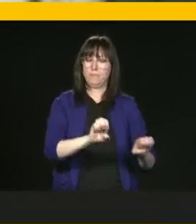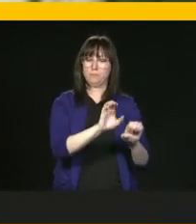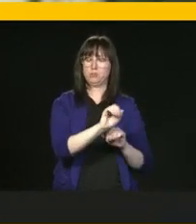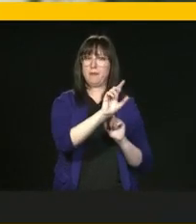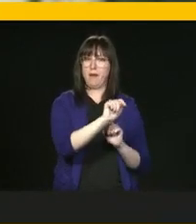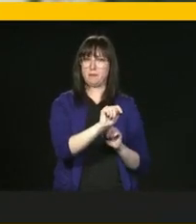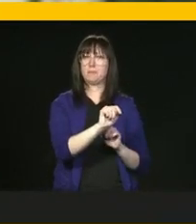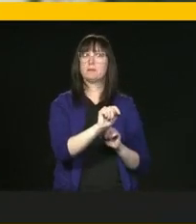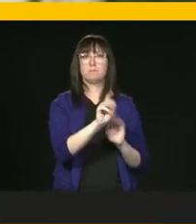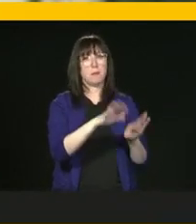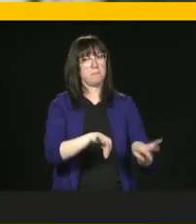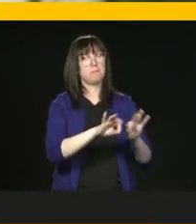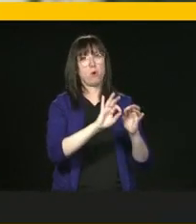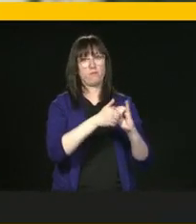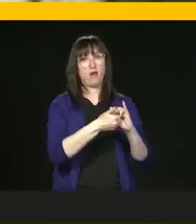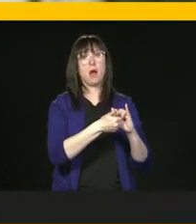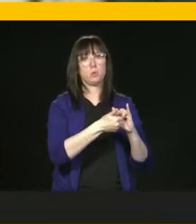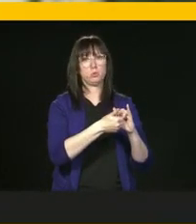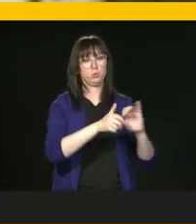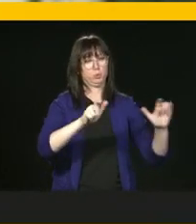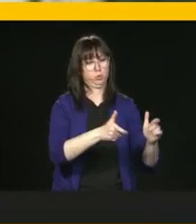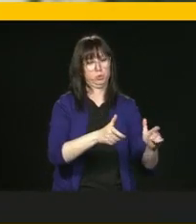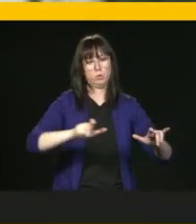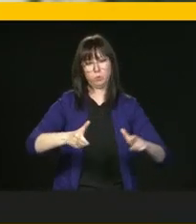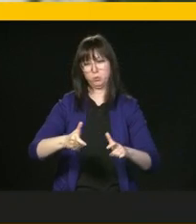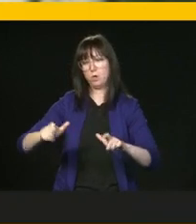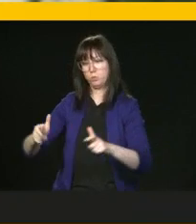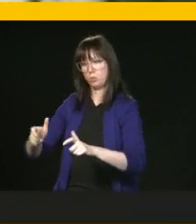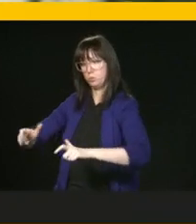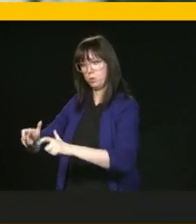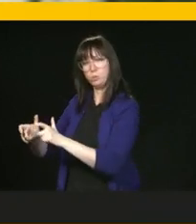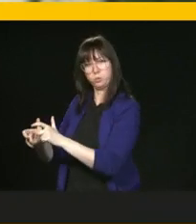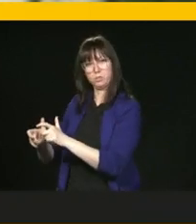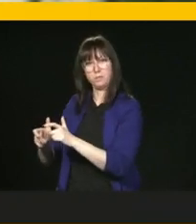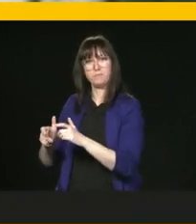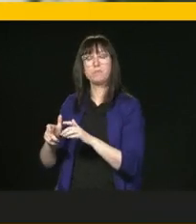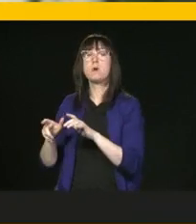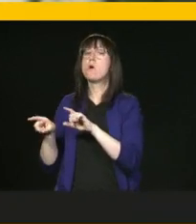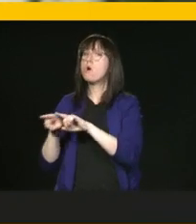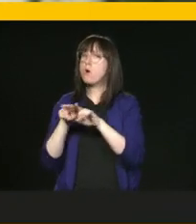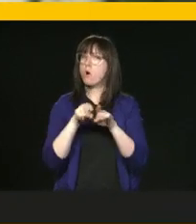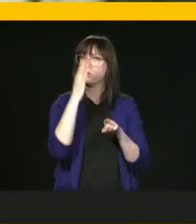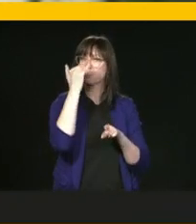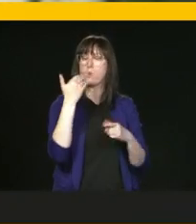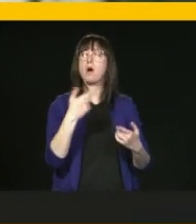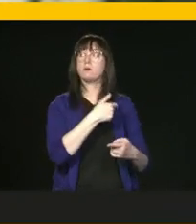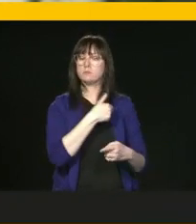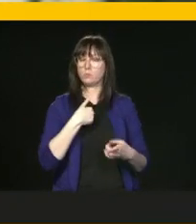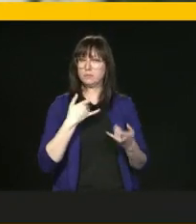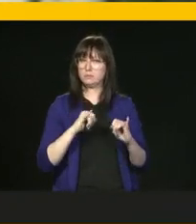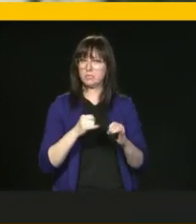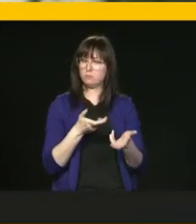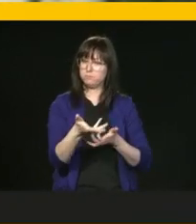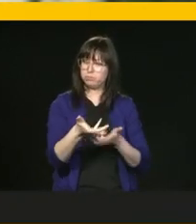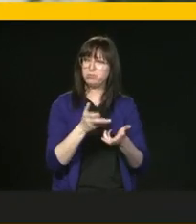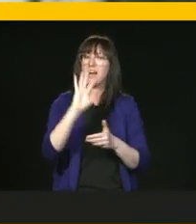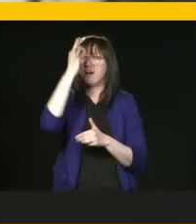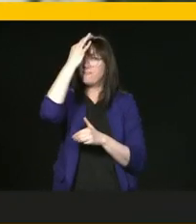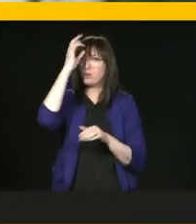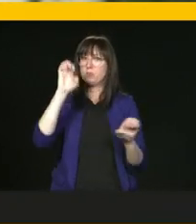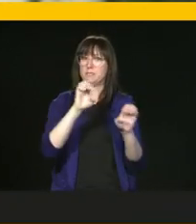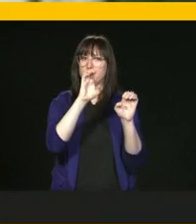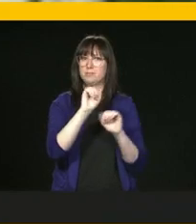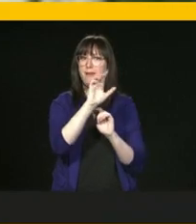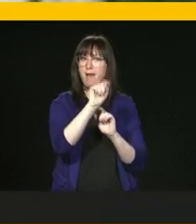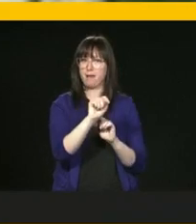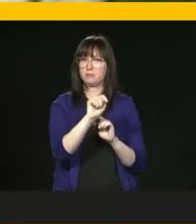important step in fighting this the spread of this virus. It's also why we will certainly be talking about the Federal Emergencies